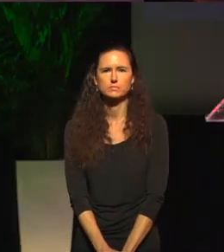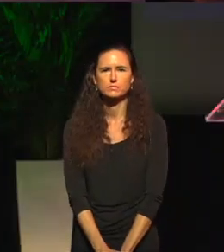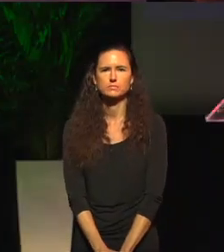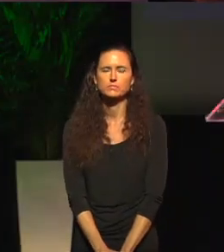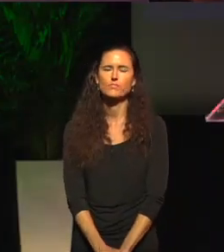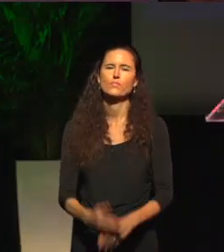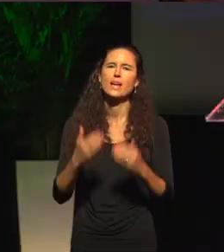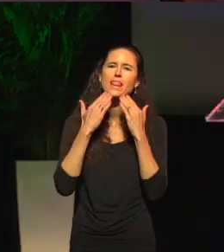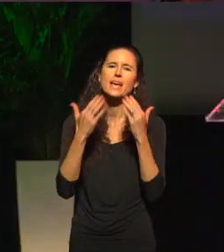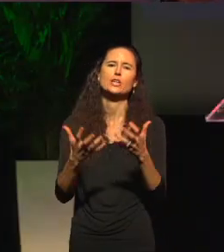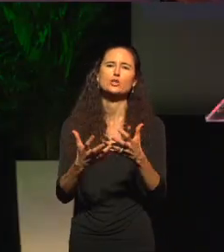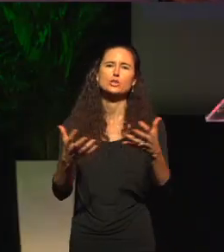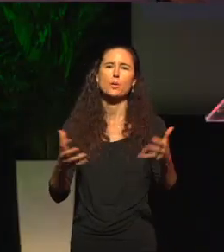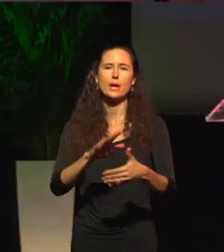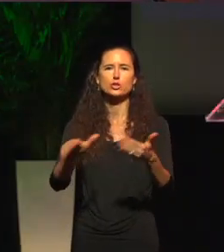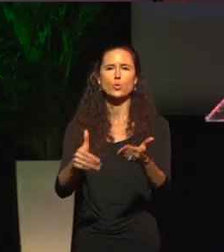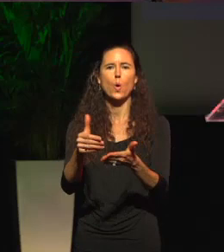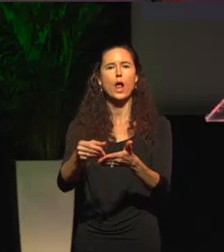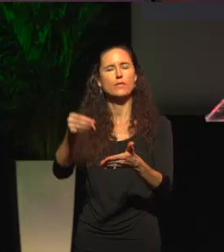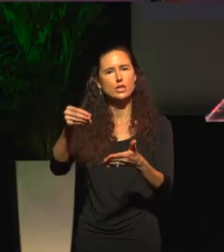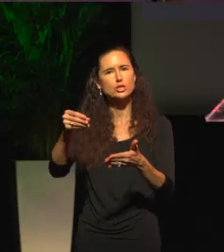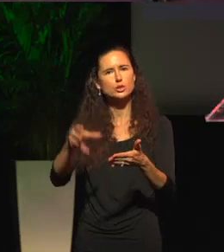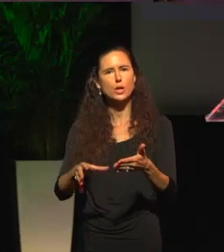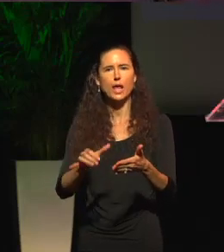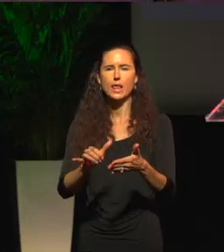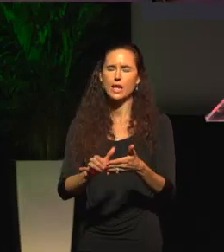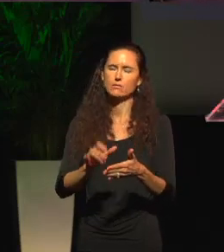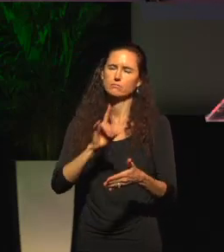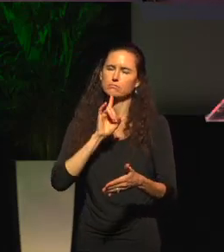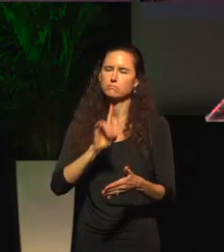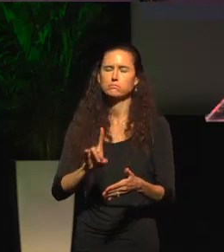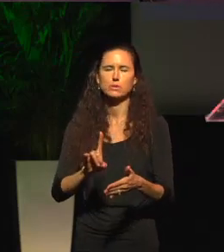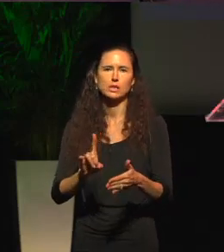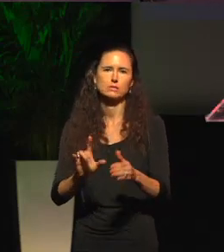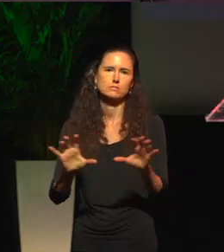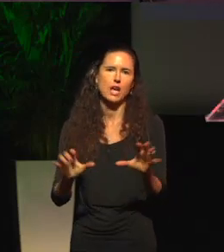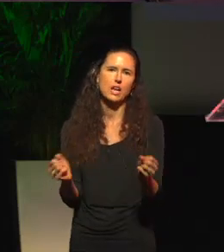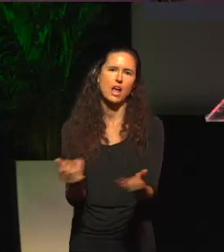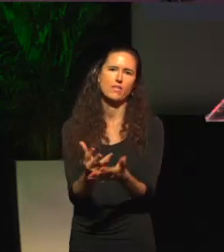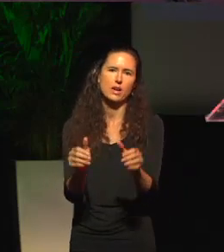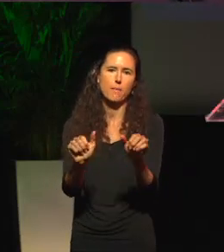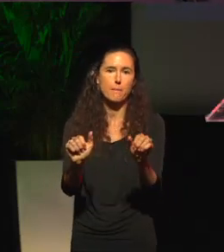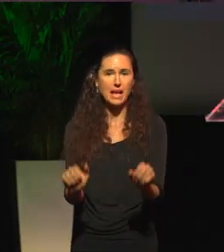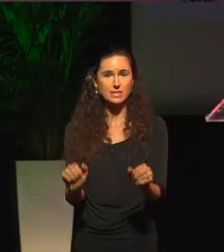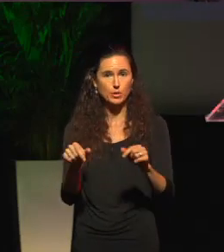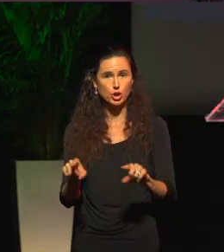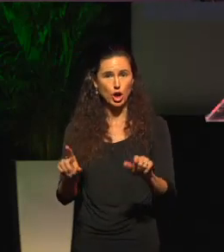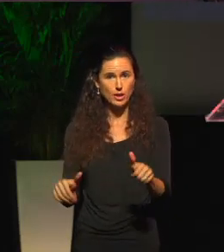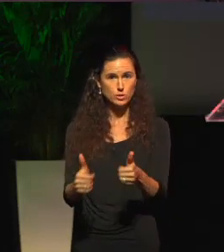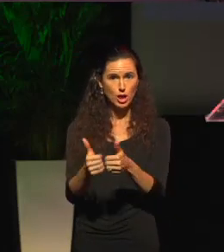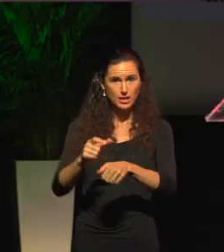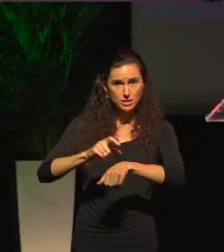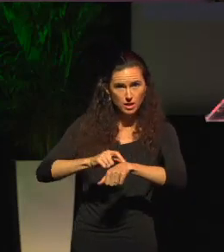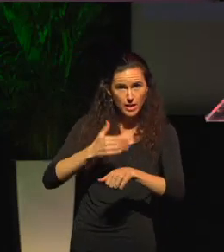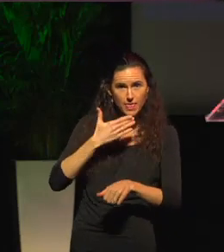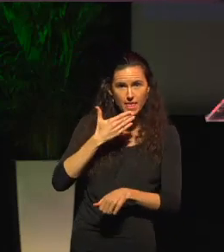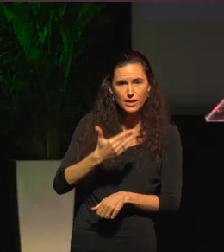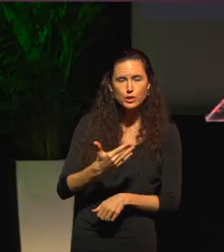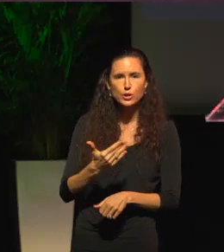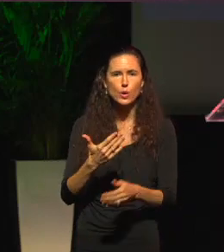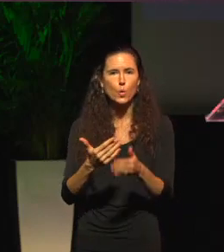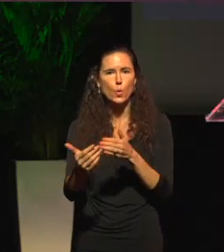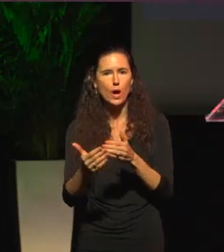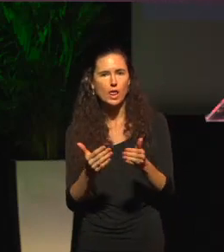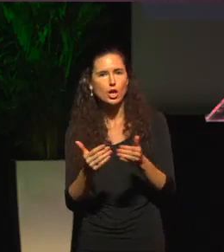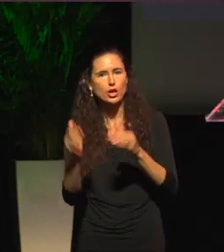Thank you so much to all of our students who have gone above and beyond through some of these really challenging times. And thanks to you, whether you're in a faculty